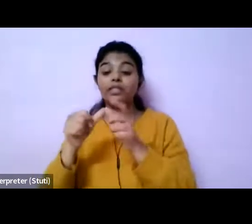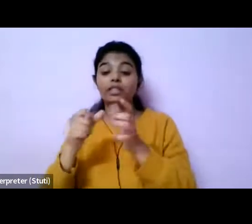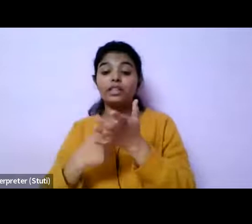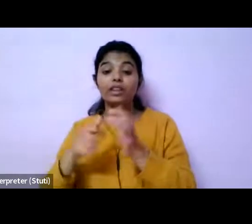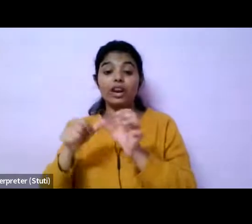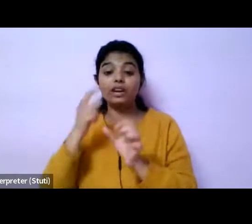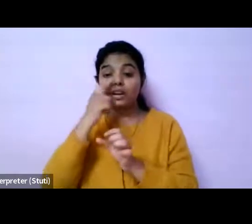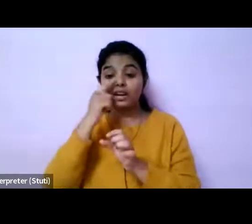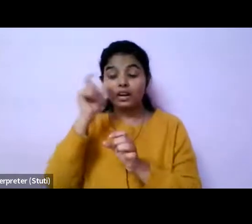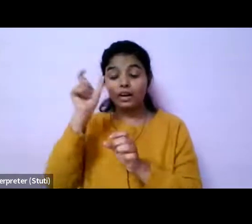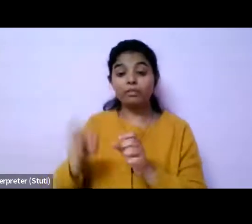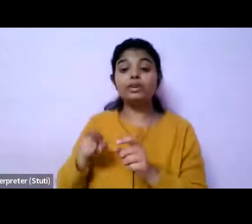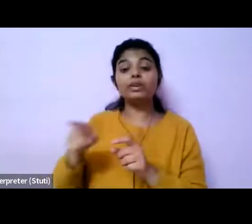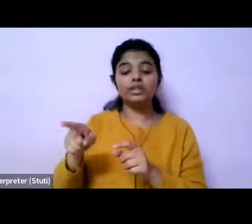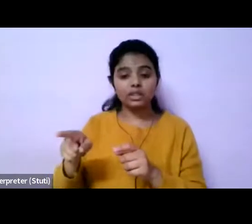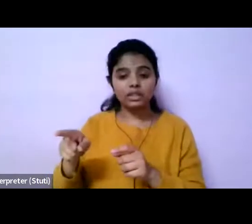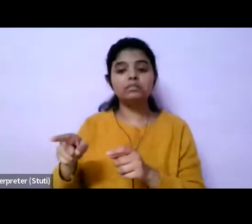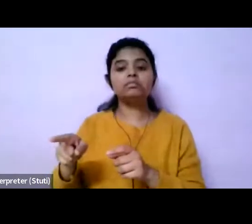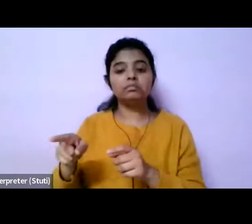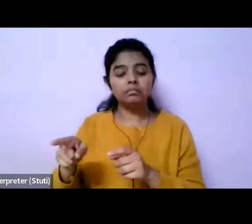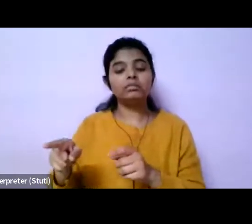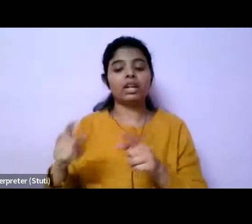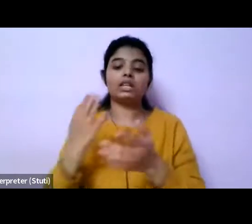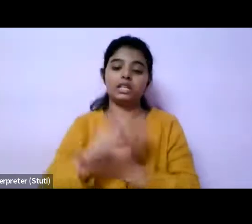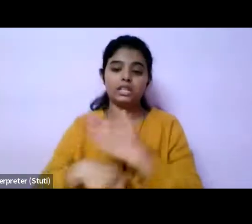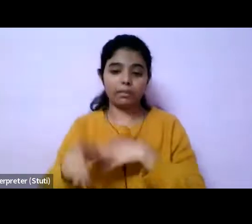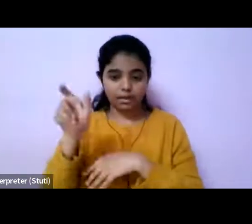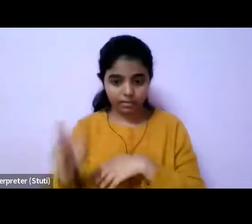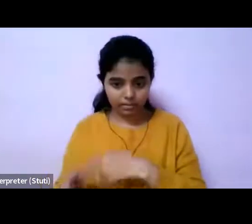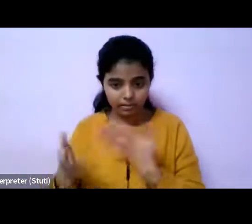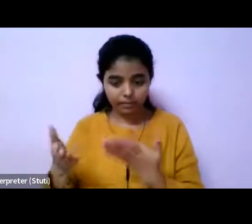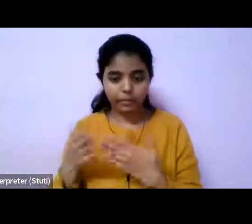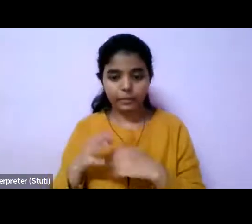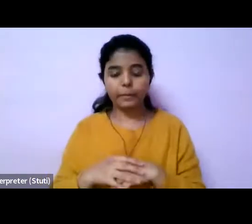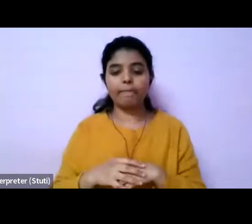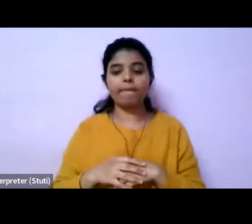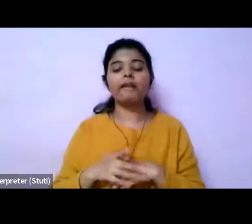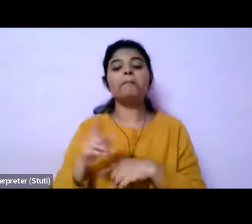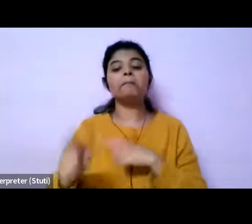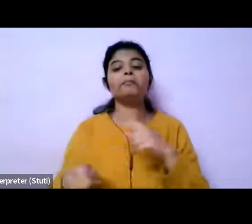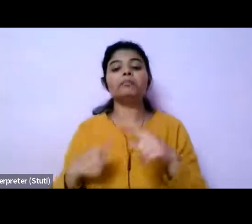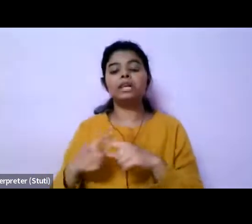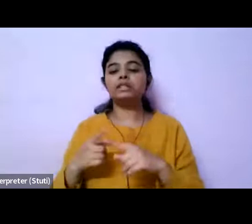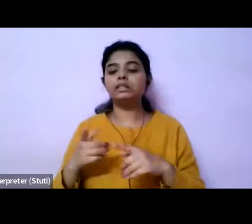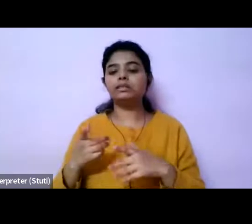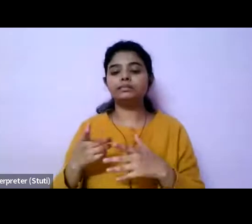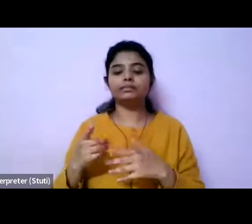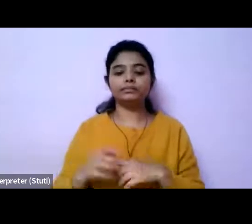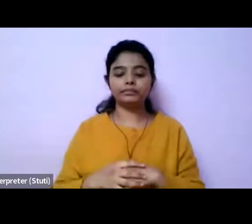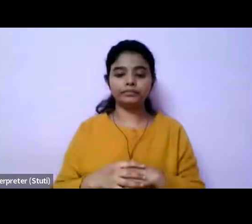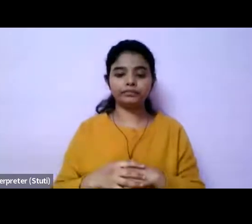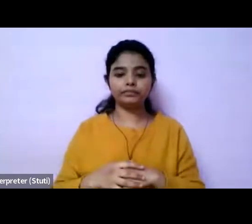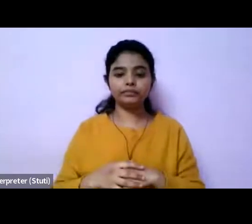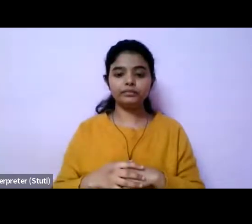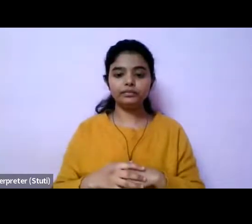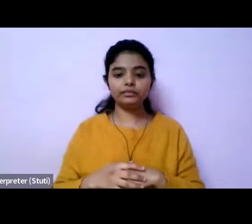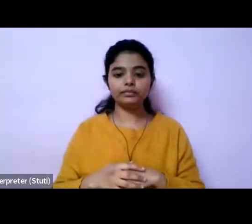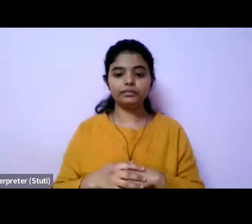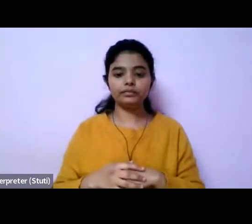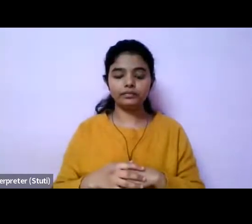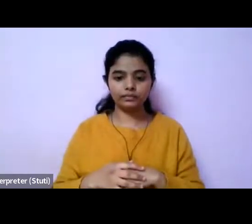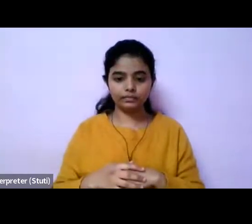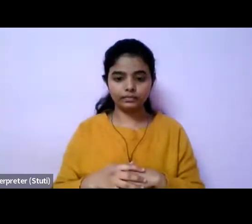he himself was a Siamese twin and is surviving because of the